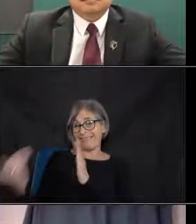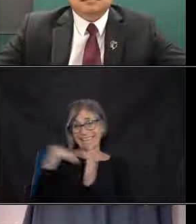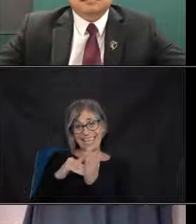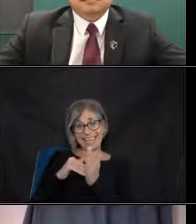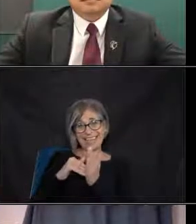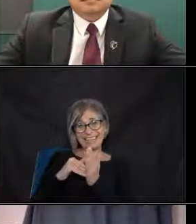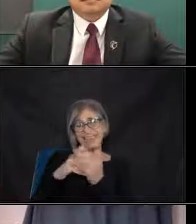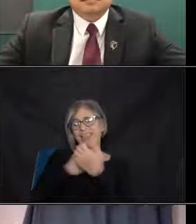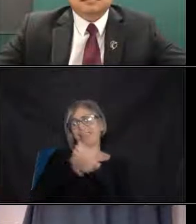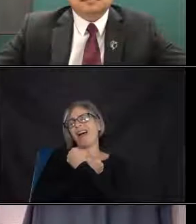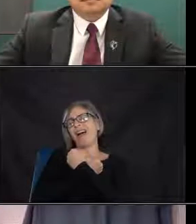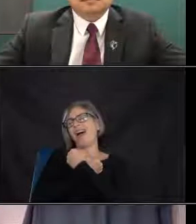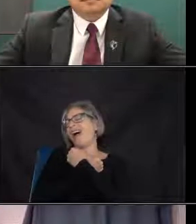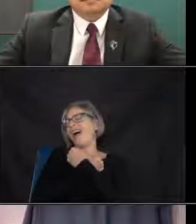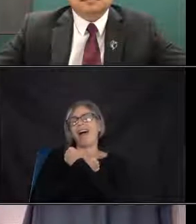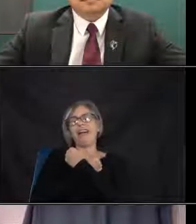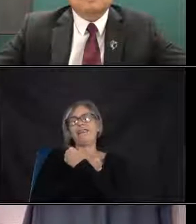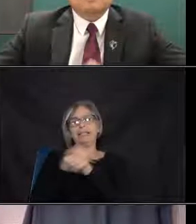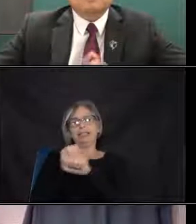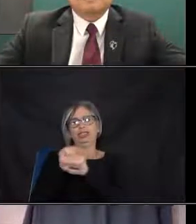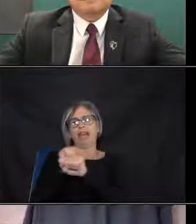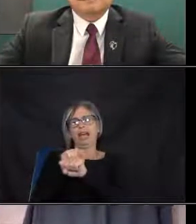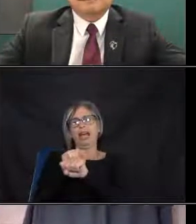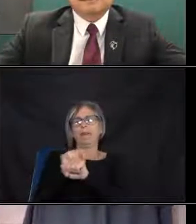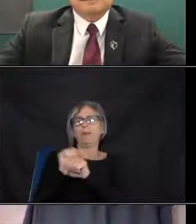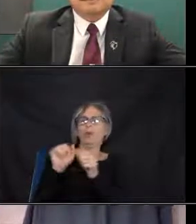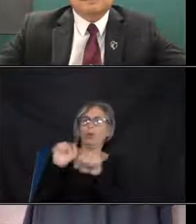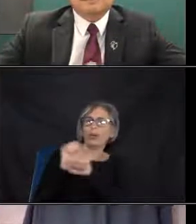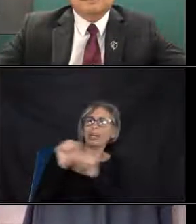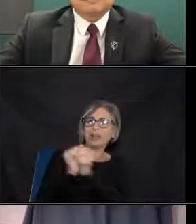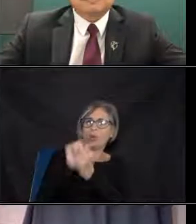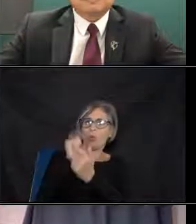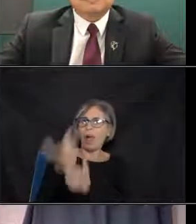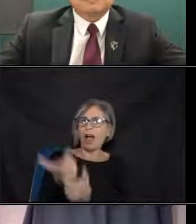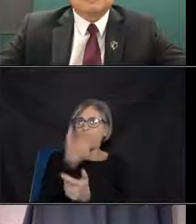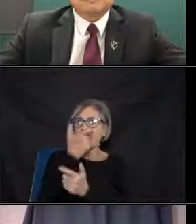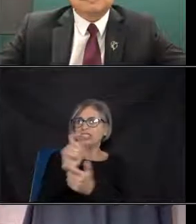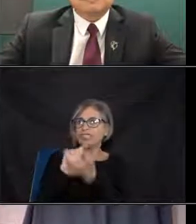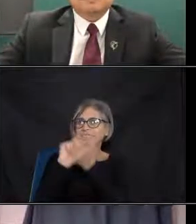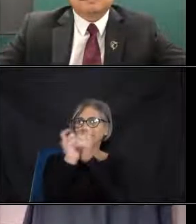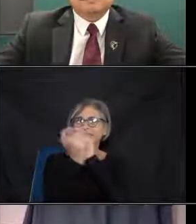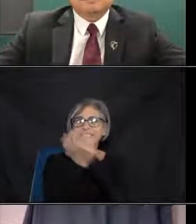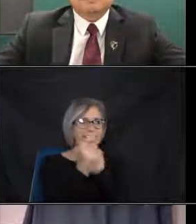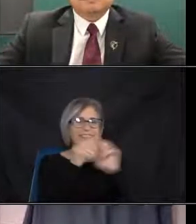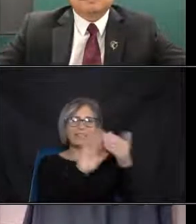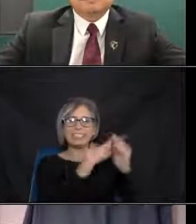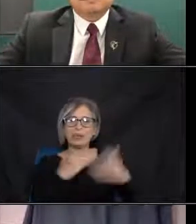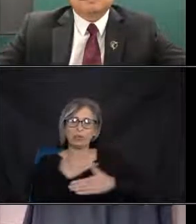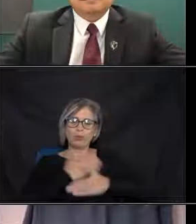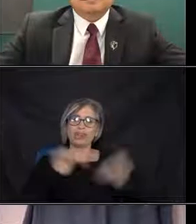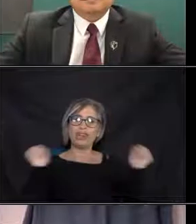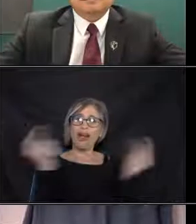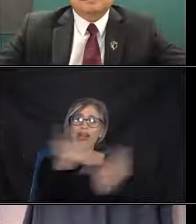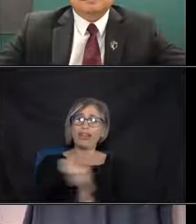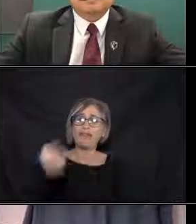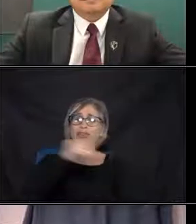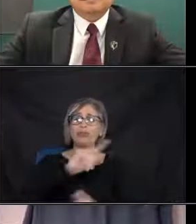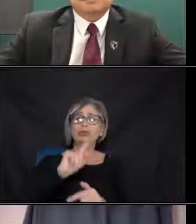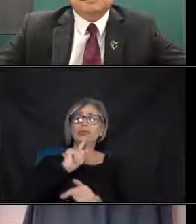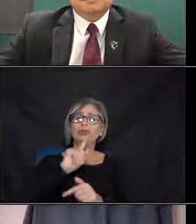I love my job. I love working here and watching the city transform. And I appreciate each of you and working with you. You are truly